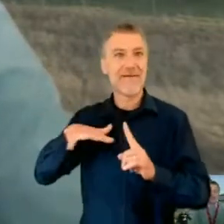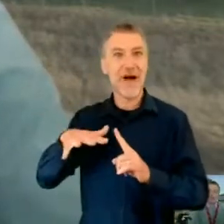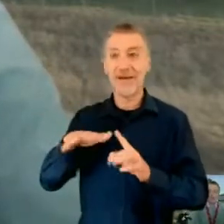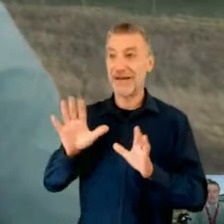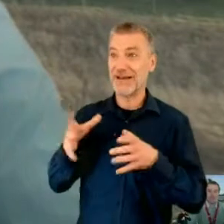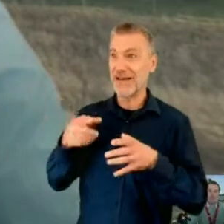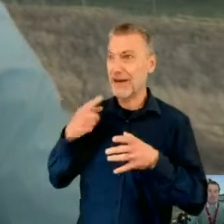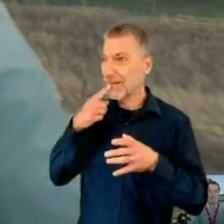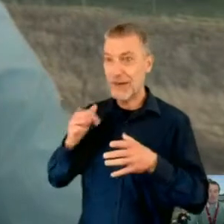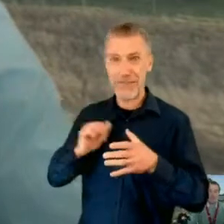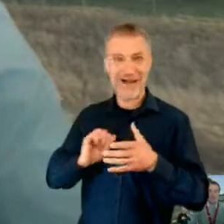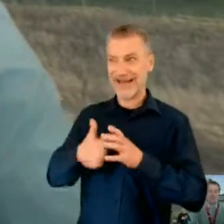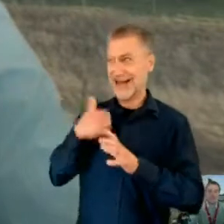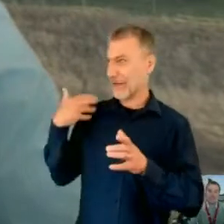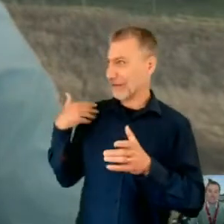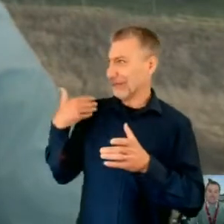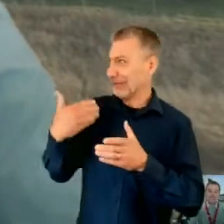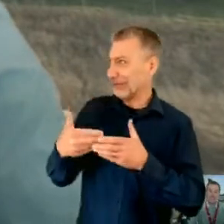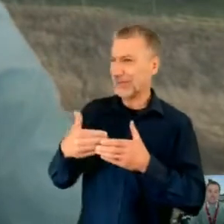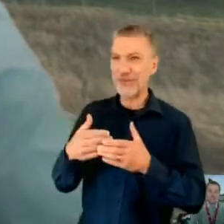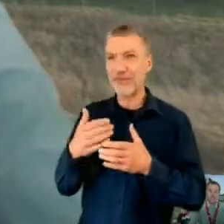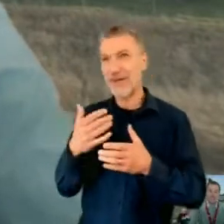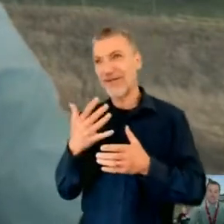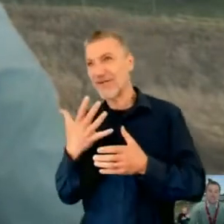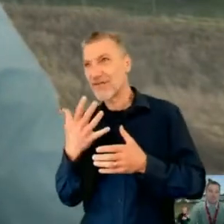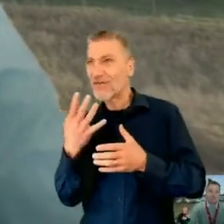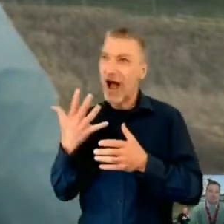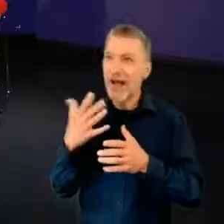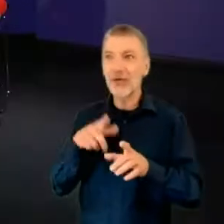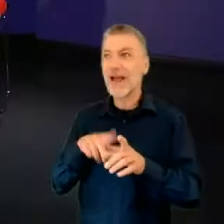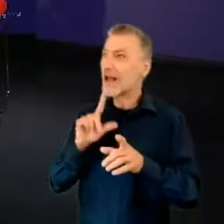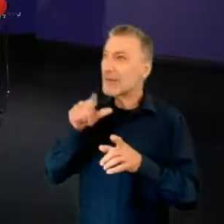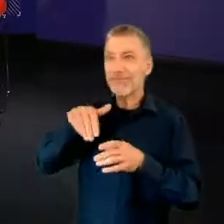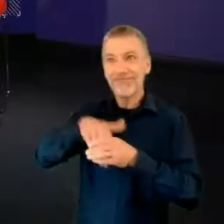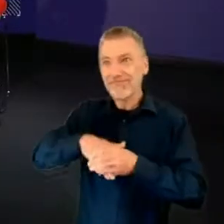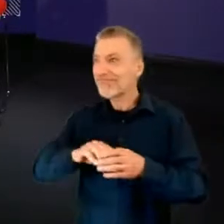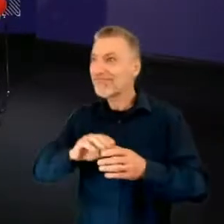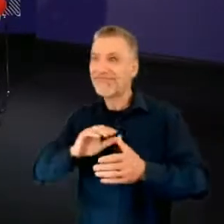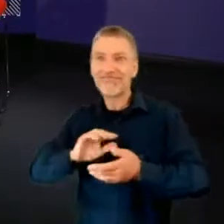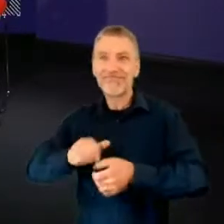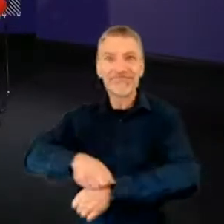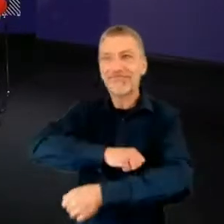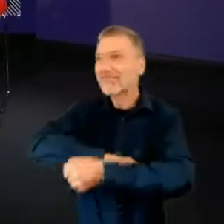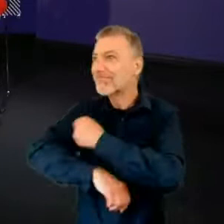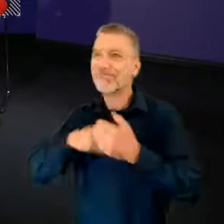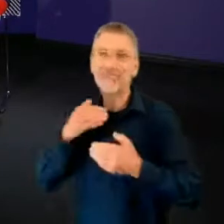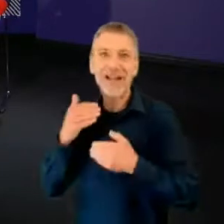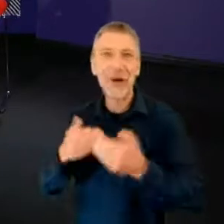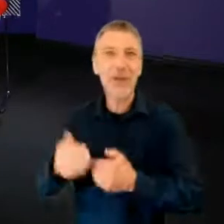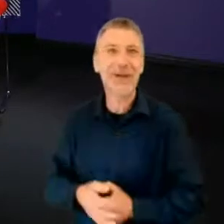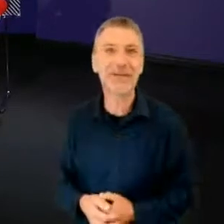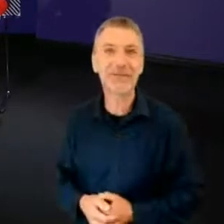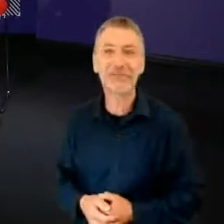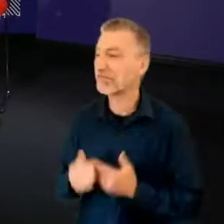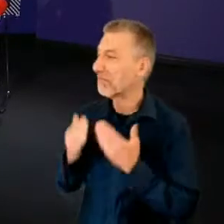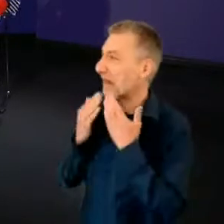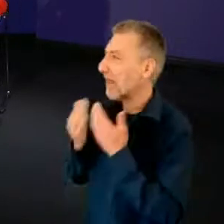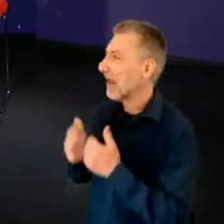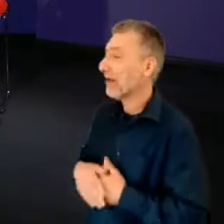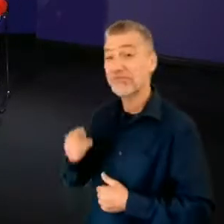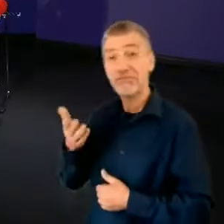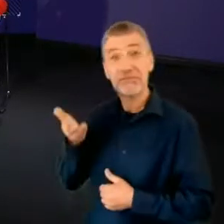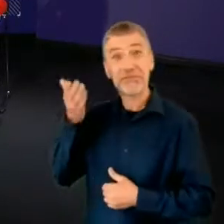I've developed over the last 4 or 5 years into practice. Fantastic, thank you so much. And Chantal, can you tell us about what you